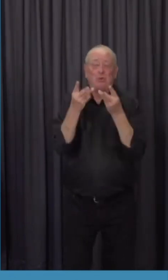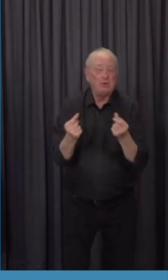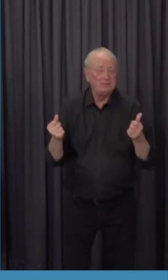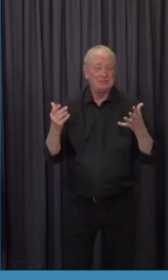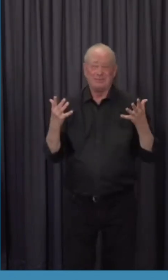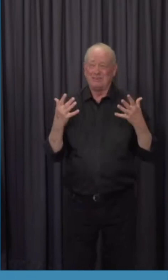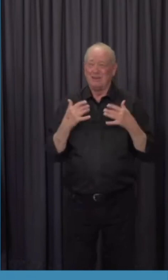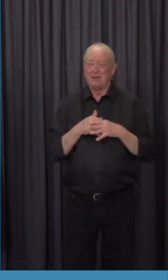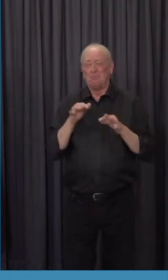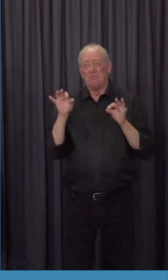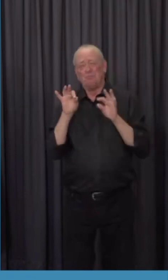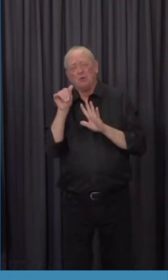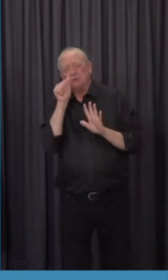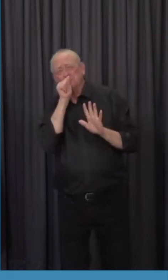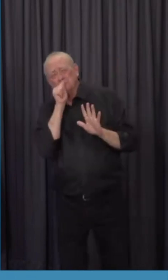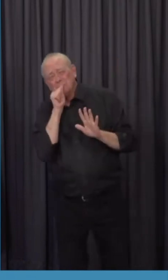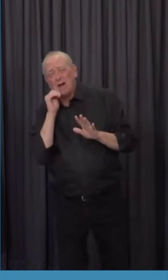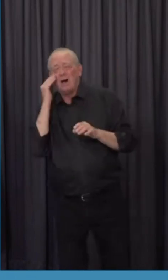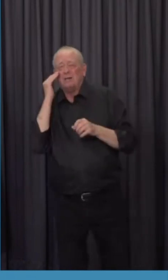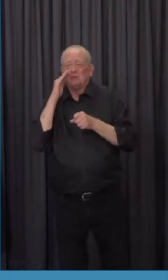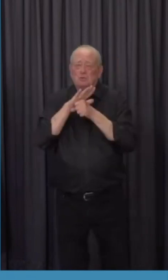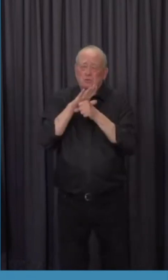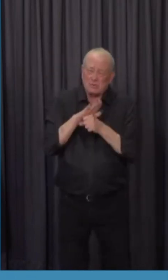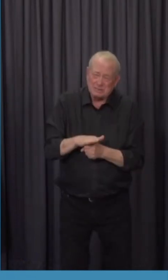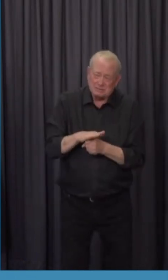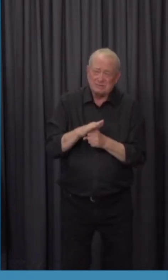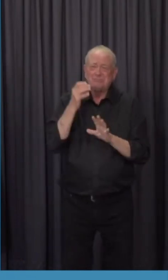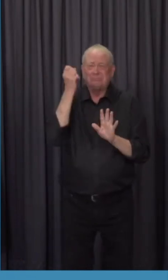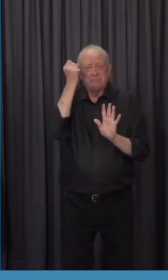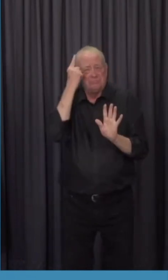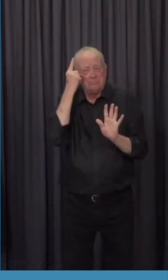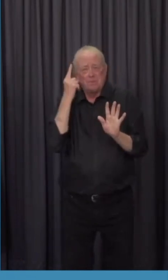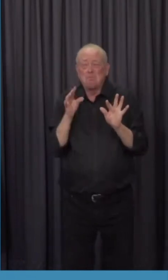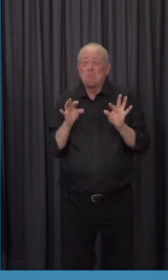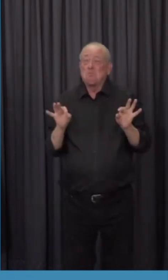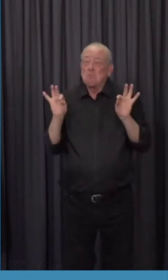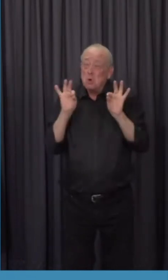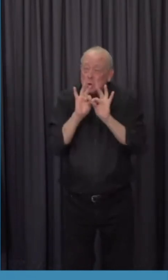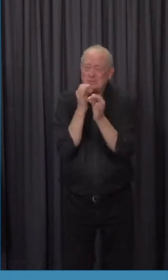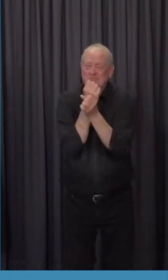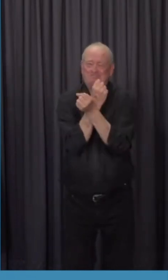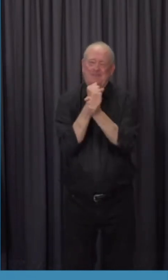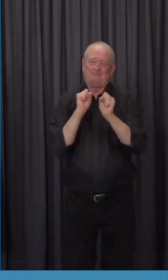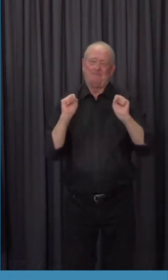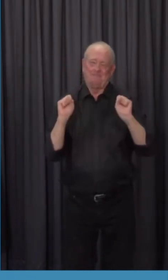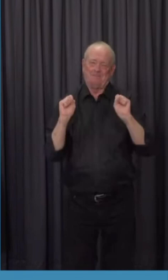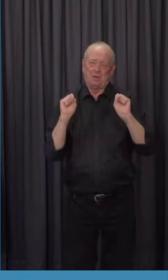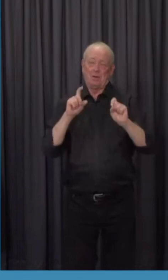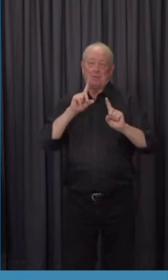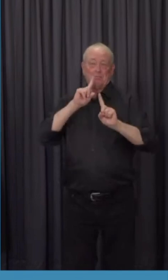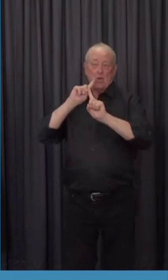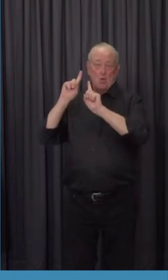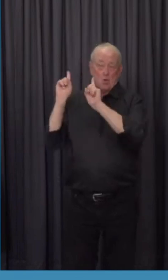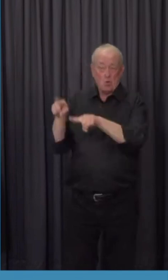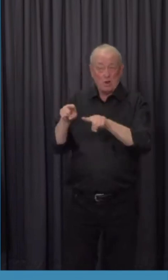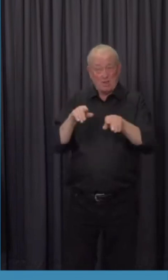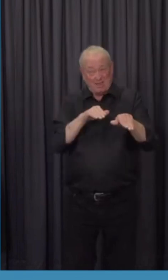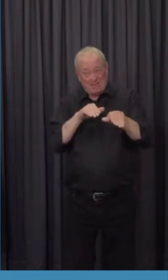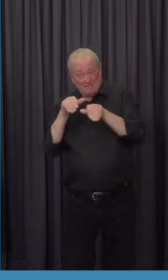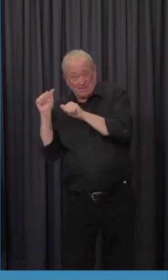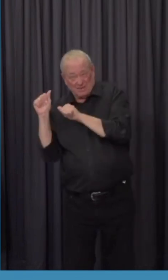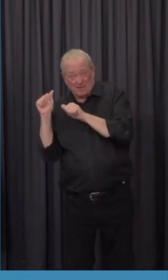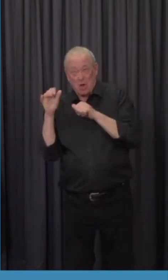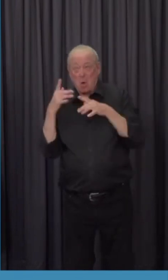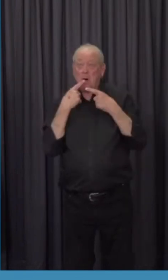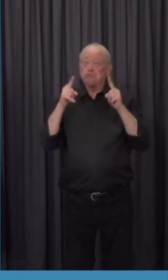remain in place until we know it's safe. Evacuation orders are not made lightly, and are in place to protect people. People should